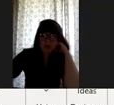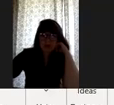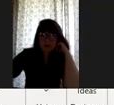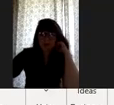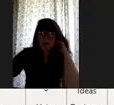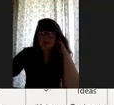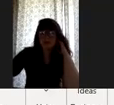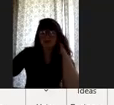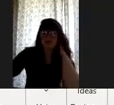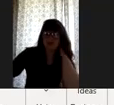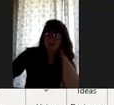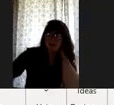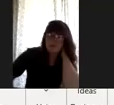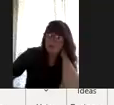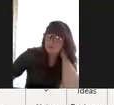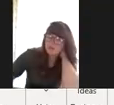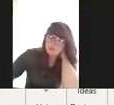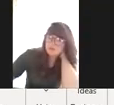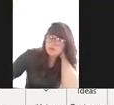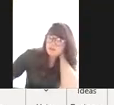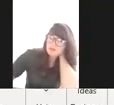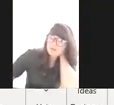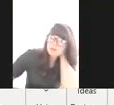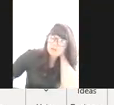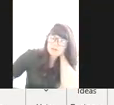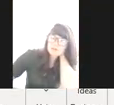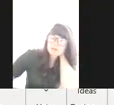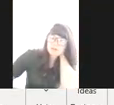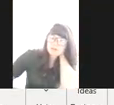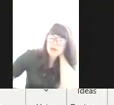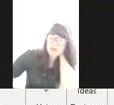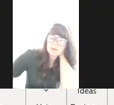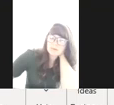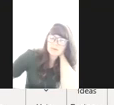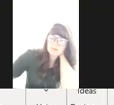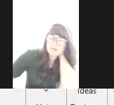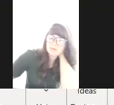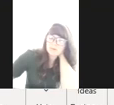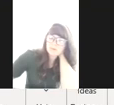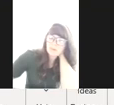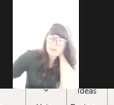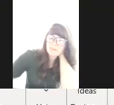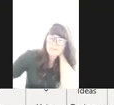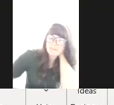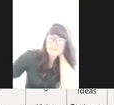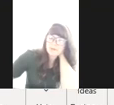Shall be saved by his life? Yeah, shall and will are indicating that what?